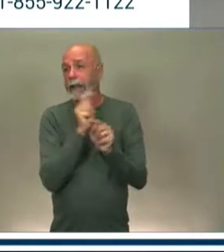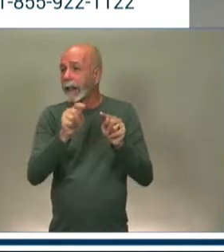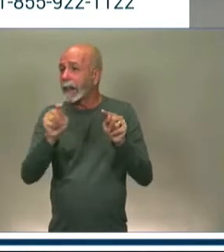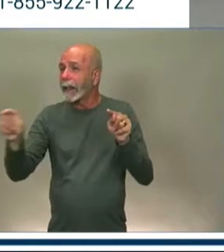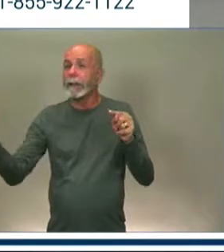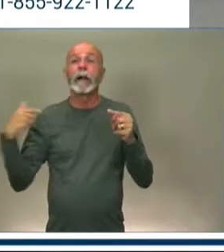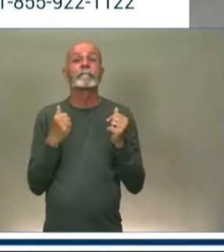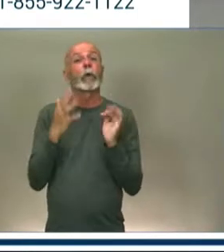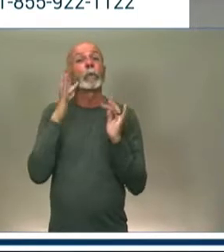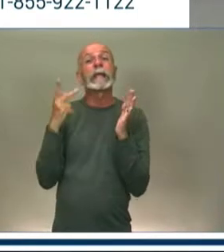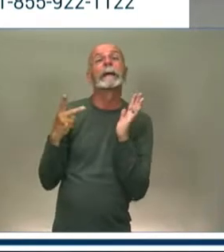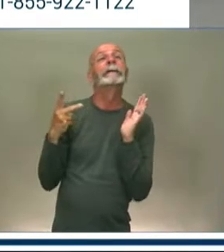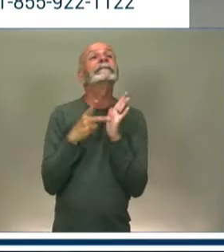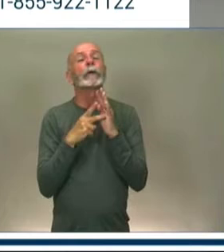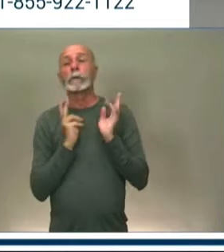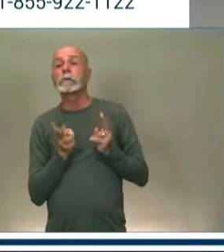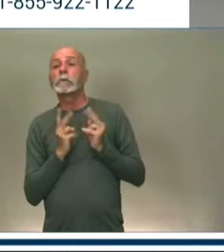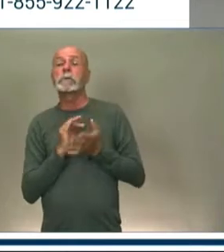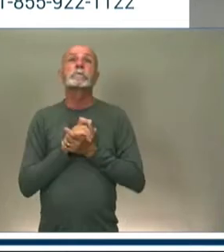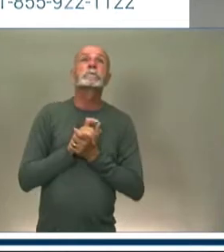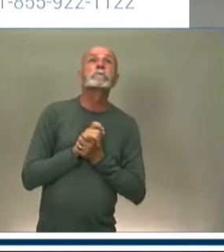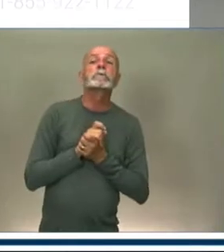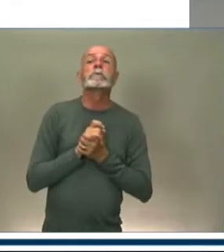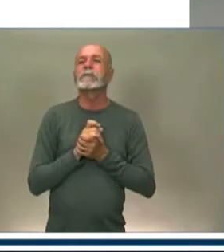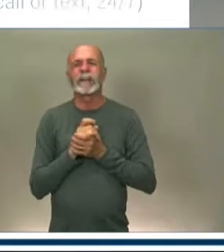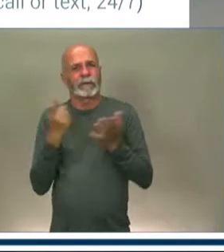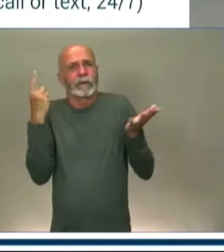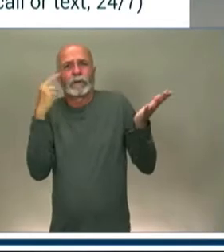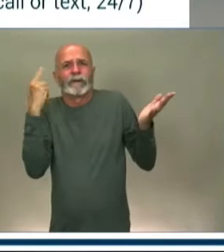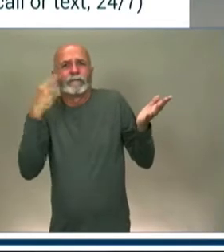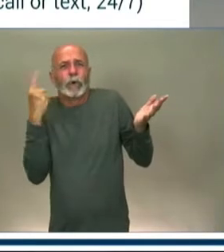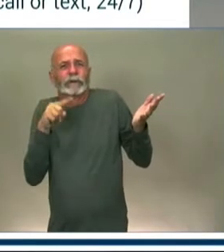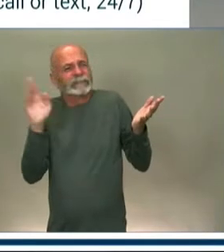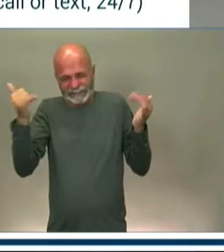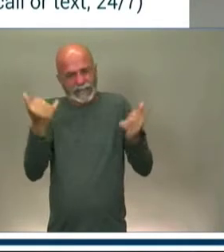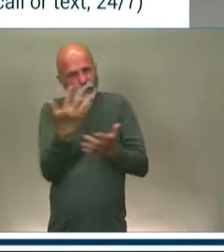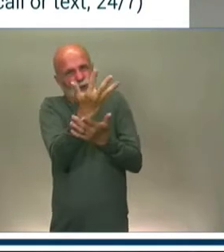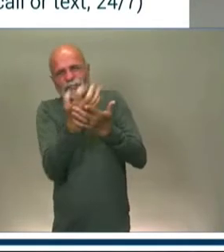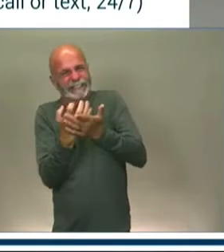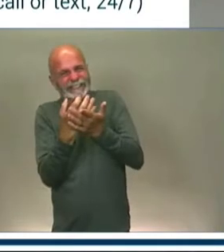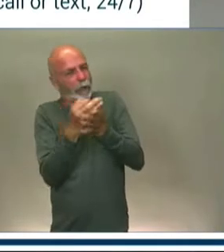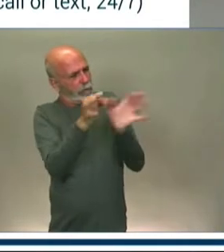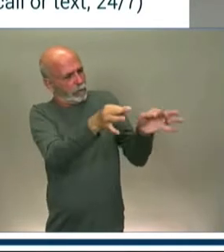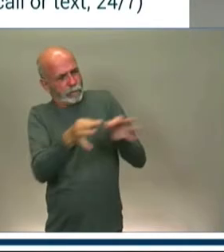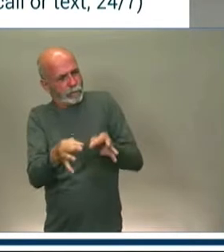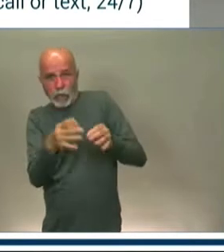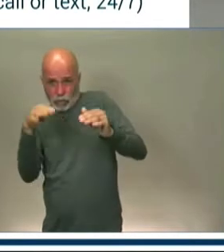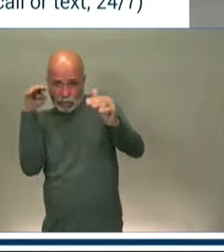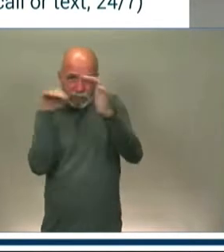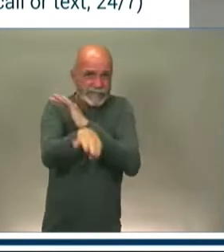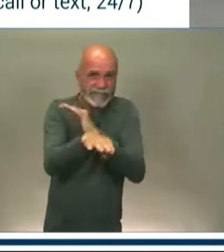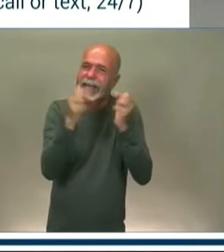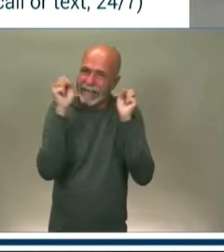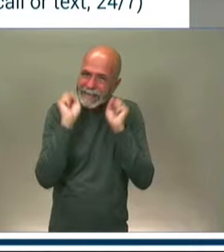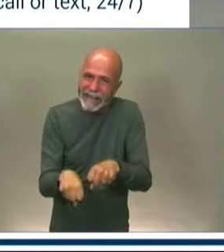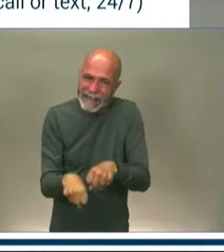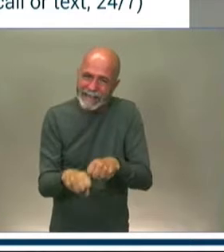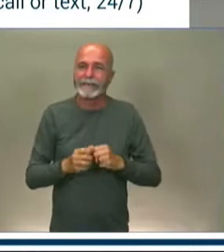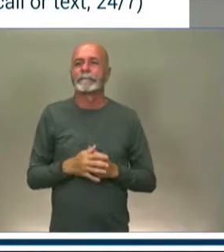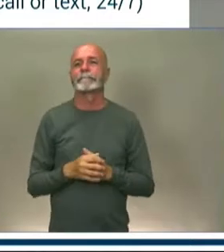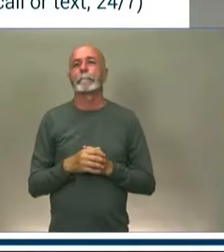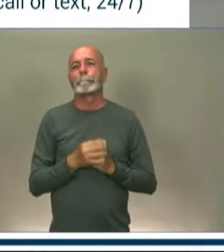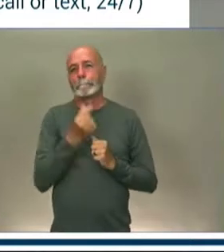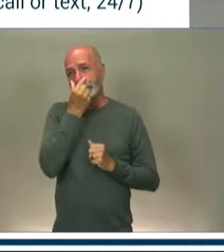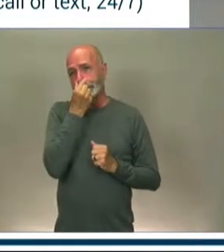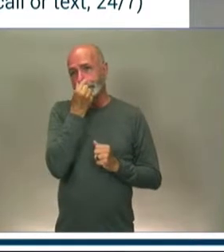dose, please do not wait. Move up your appointment, get your second dose now. Every 10,000